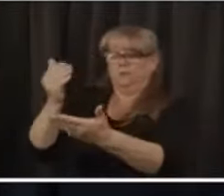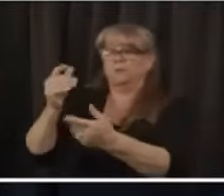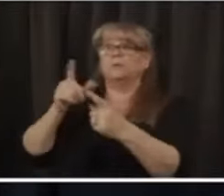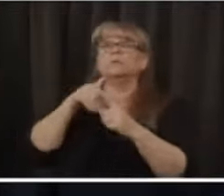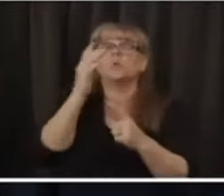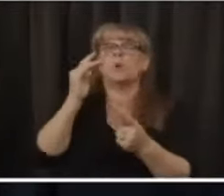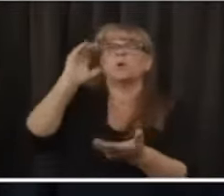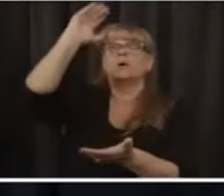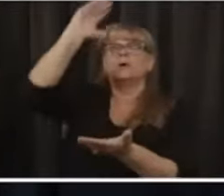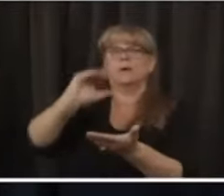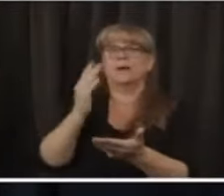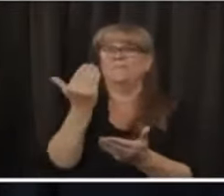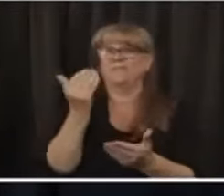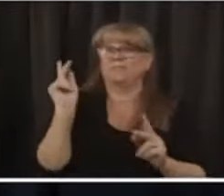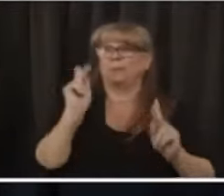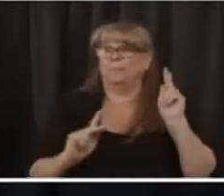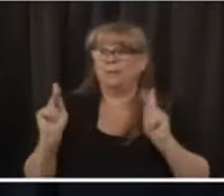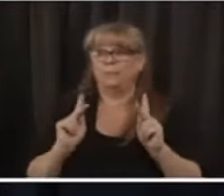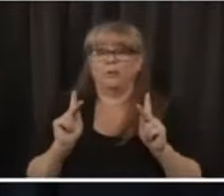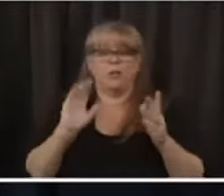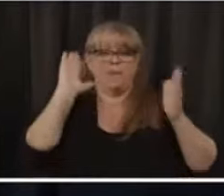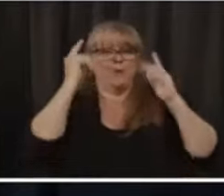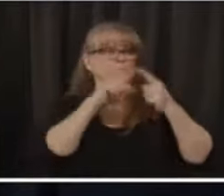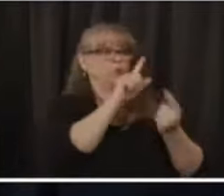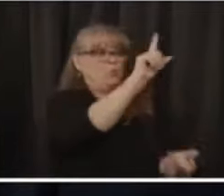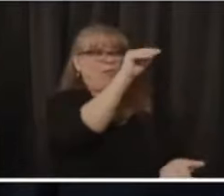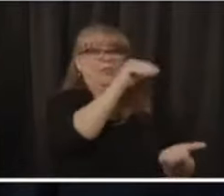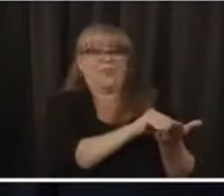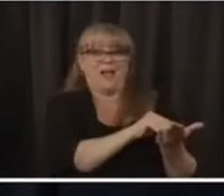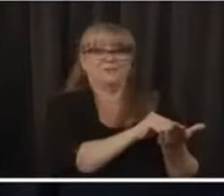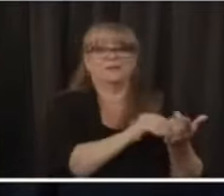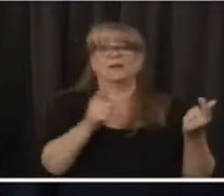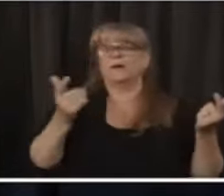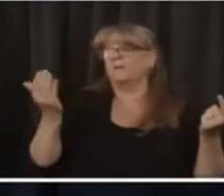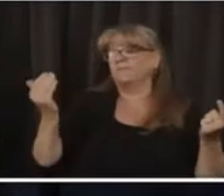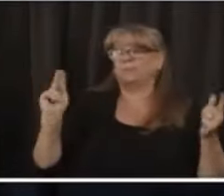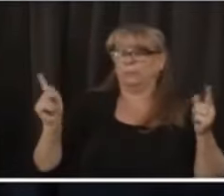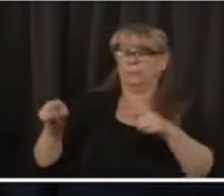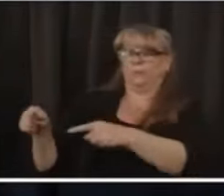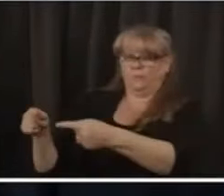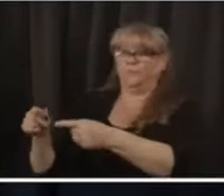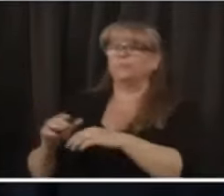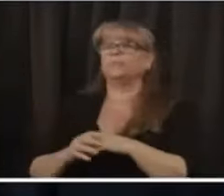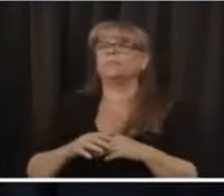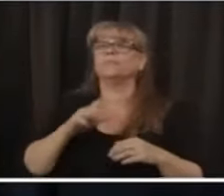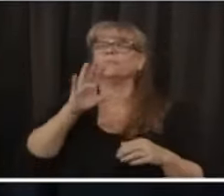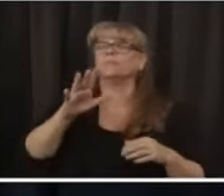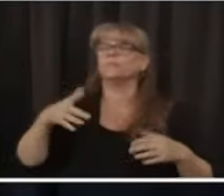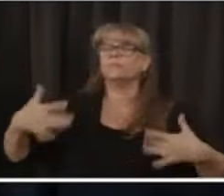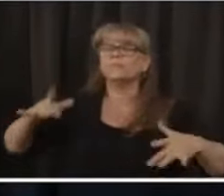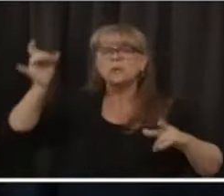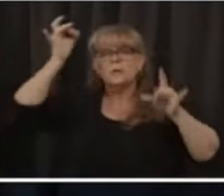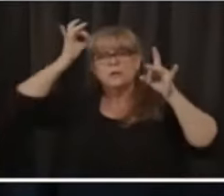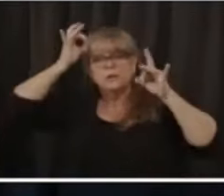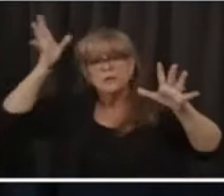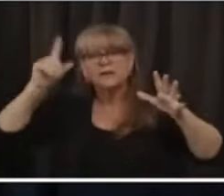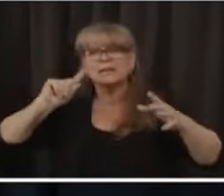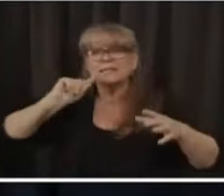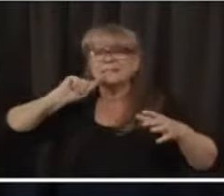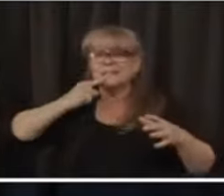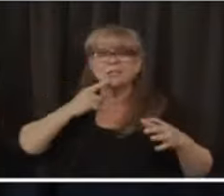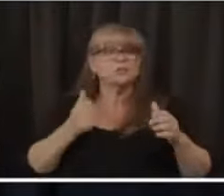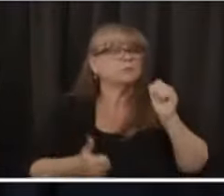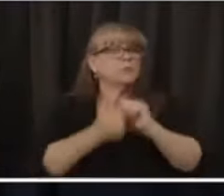women age 18 to 49, with no statistically significant issues with men or older women beyond the norm.